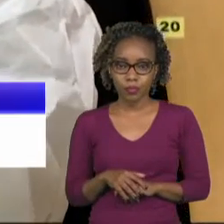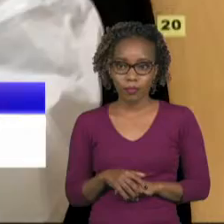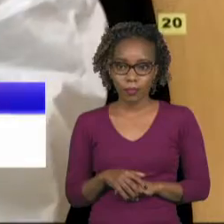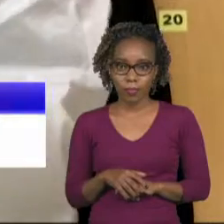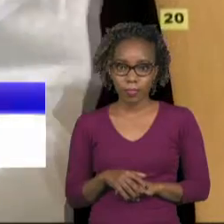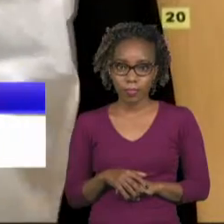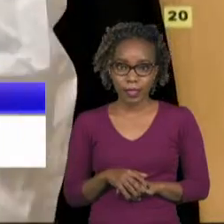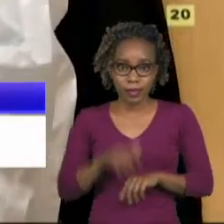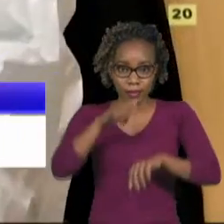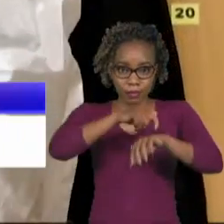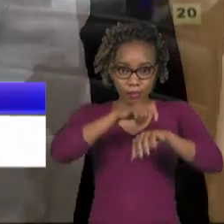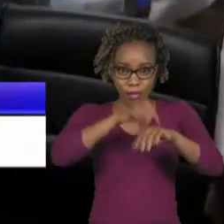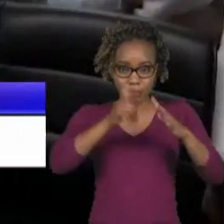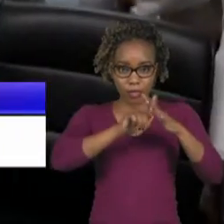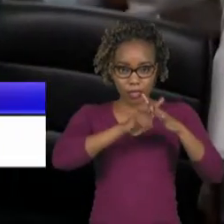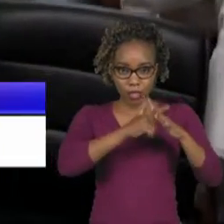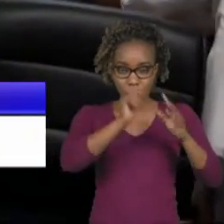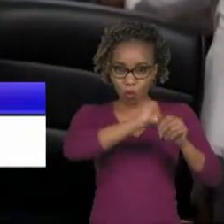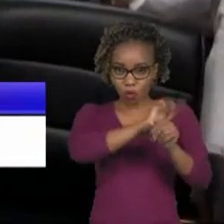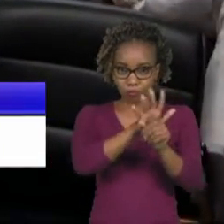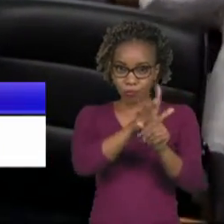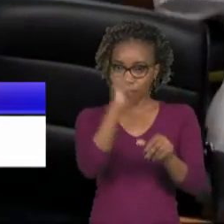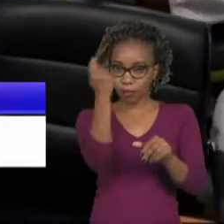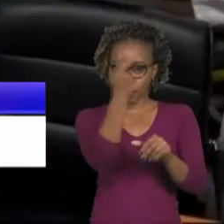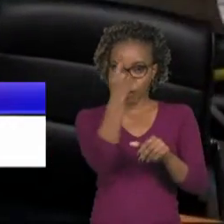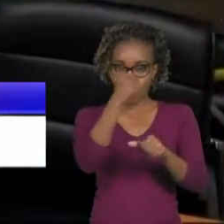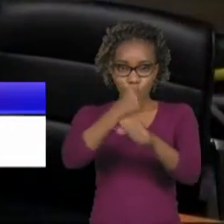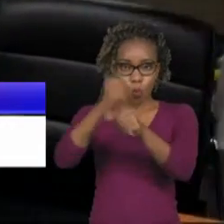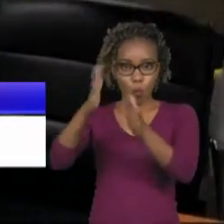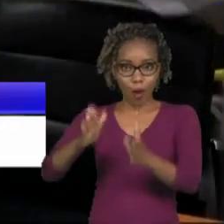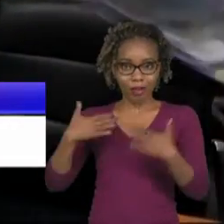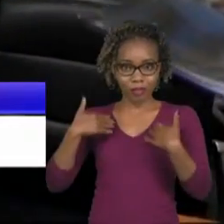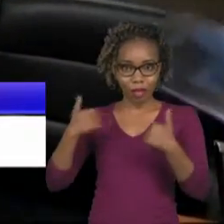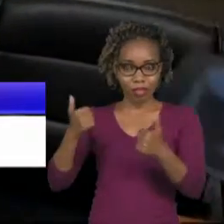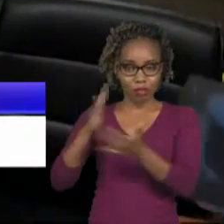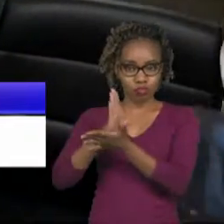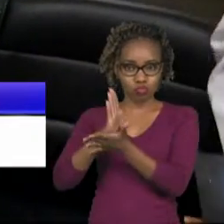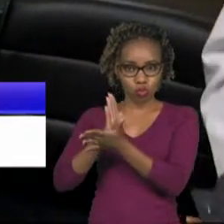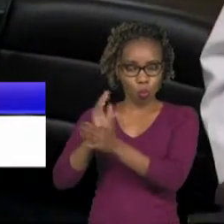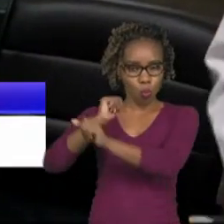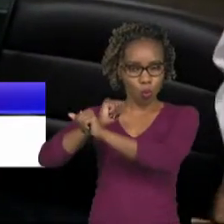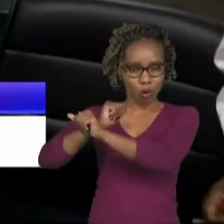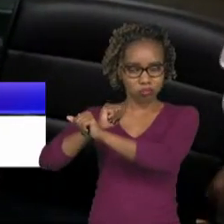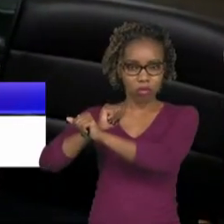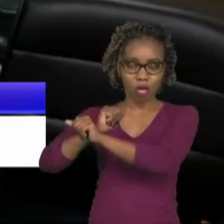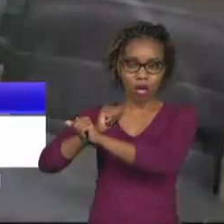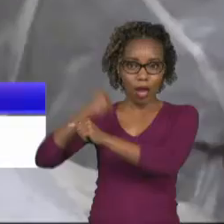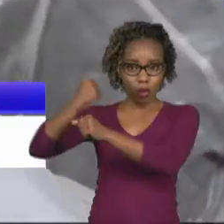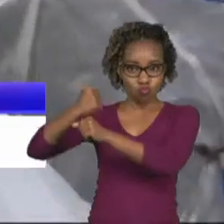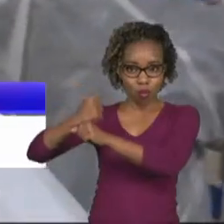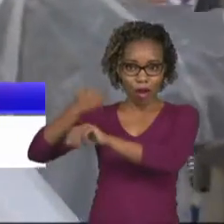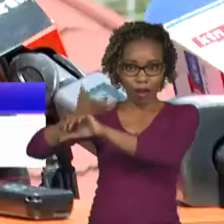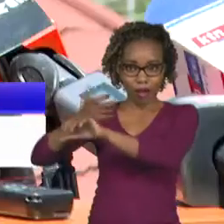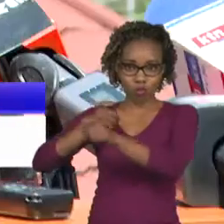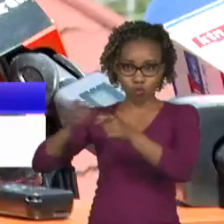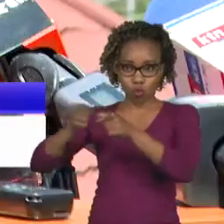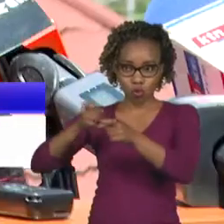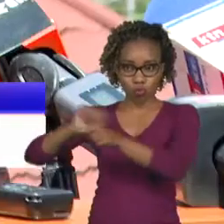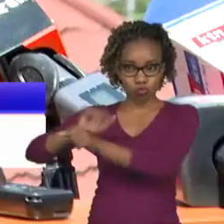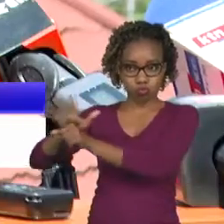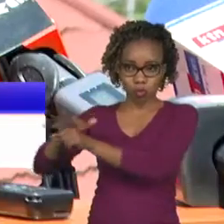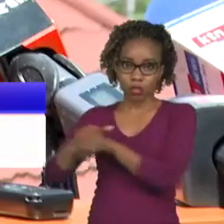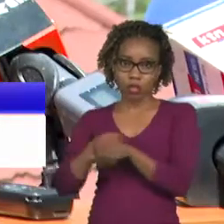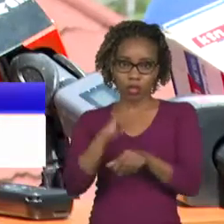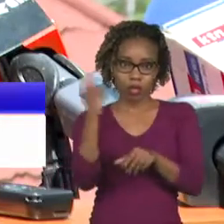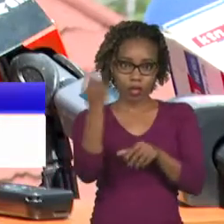Since the onset of the COVID-19 pandemic in Kenya, health workers have shown a remarkable resilience in containing the pandemic. The Kenya